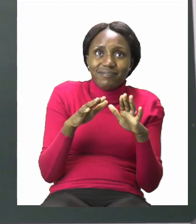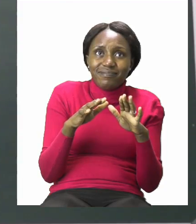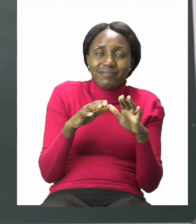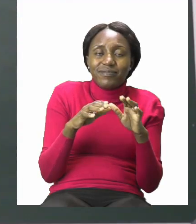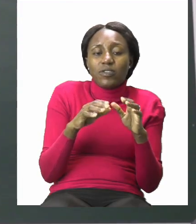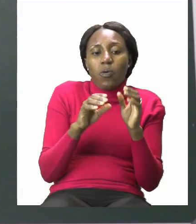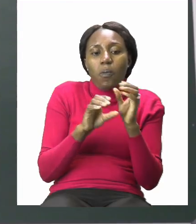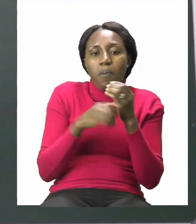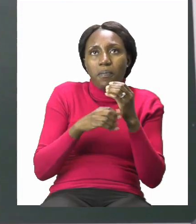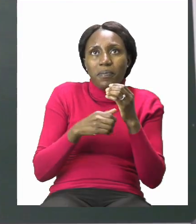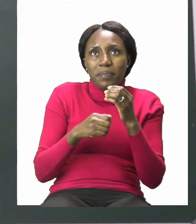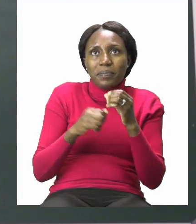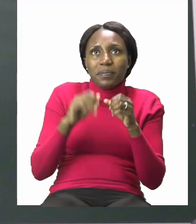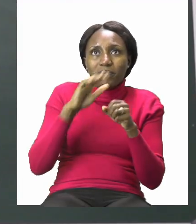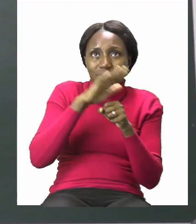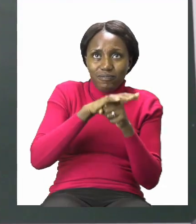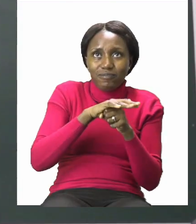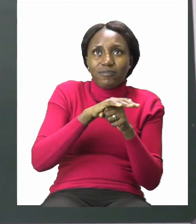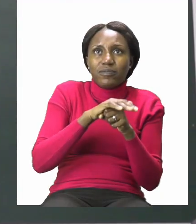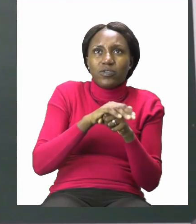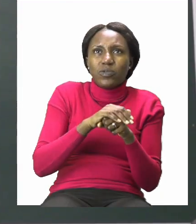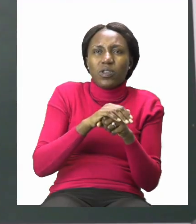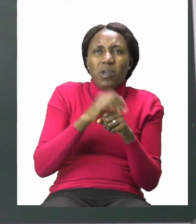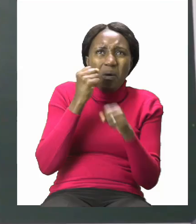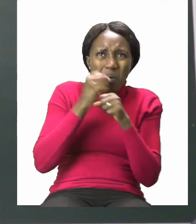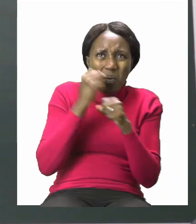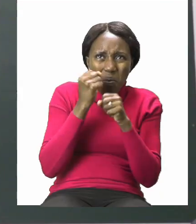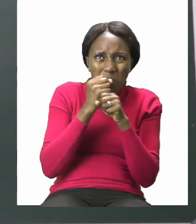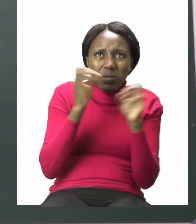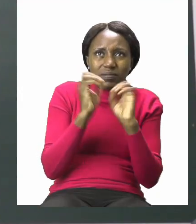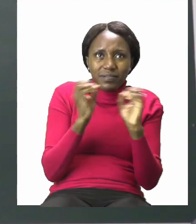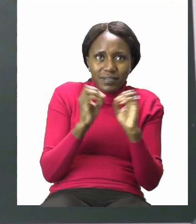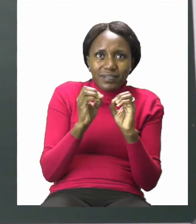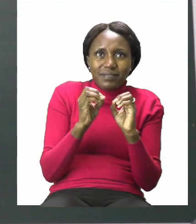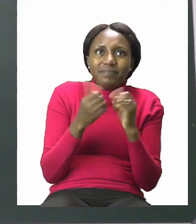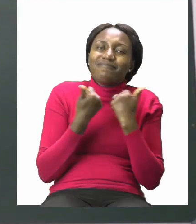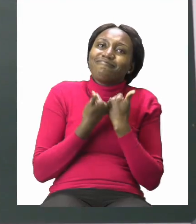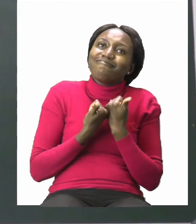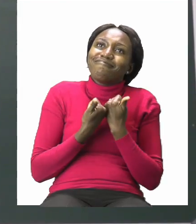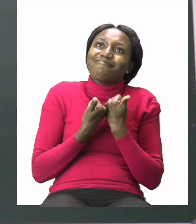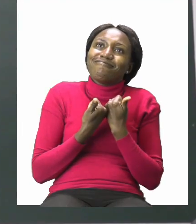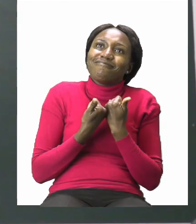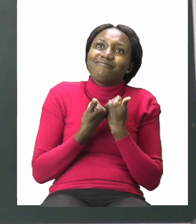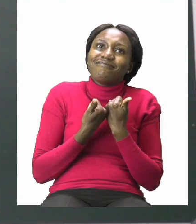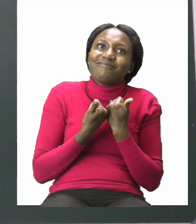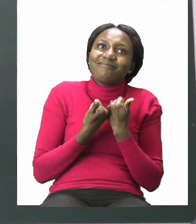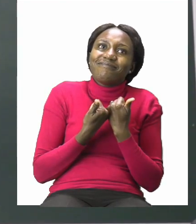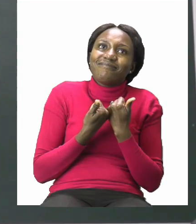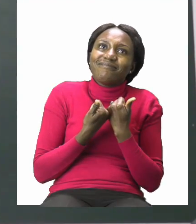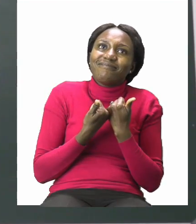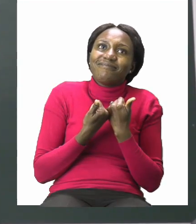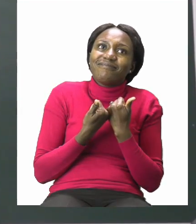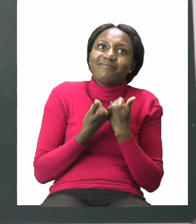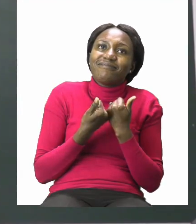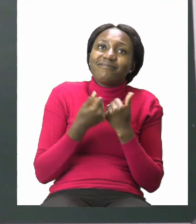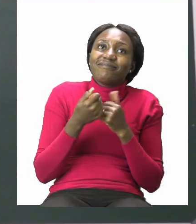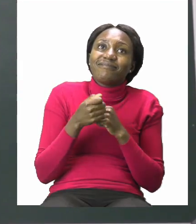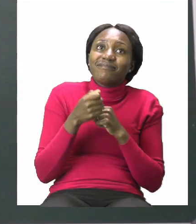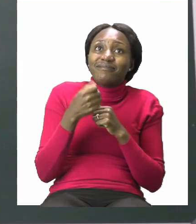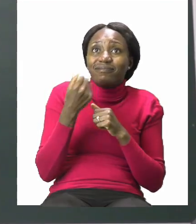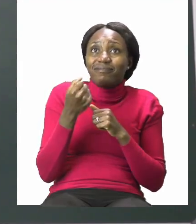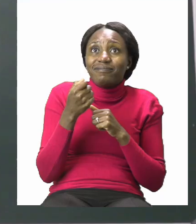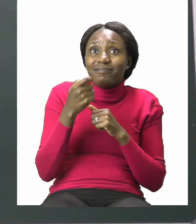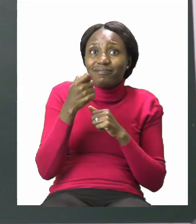my glue so that it doesn't dry out. There you go. Thank you, Mr. Glue. Then, because I'm dealing with